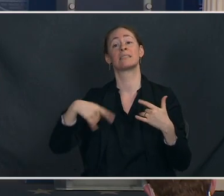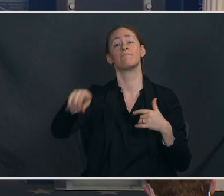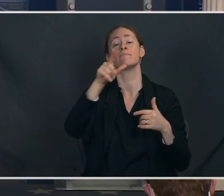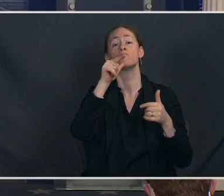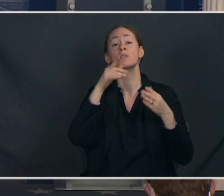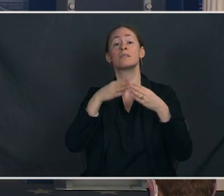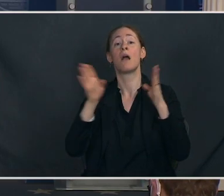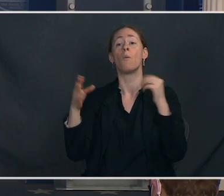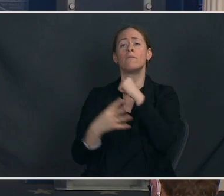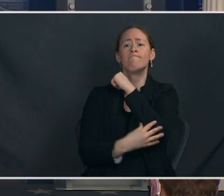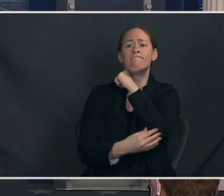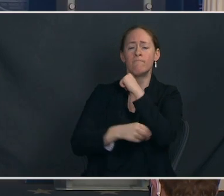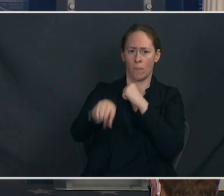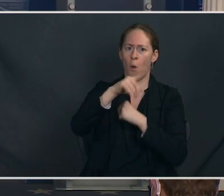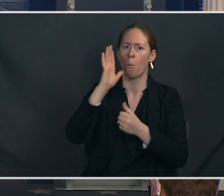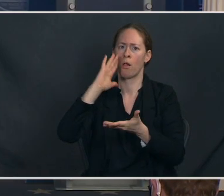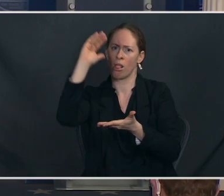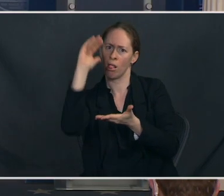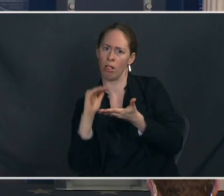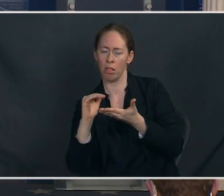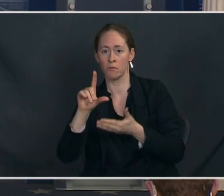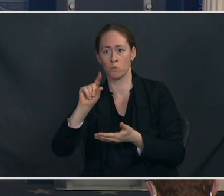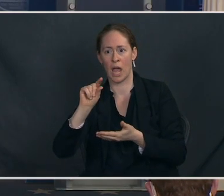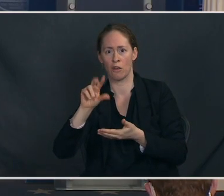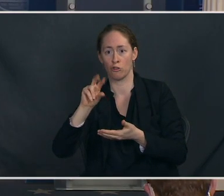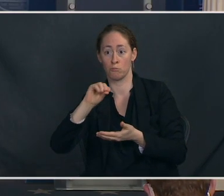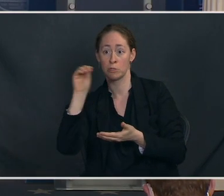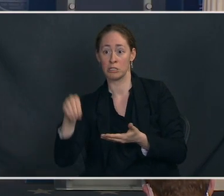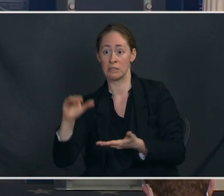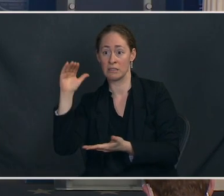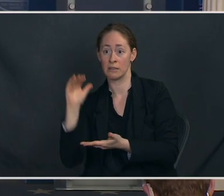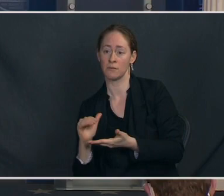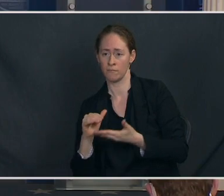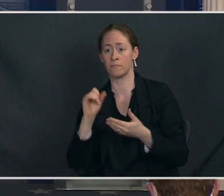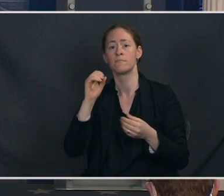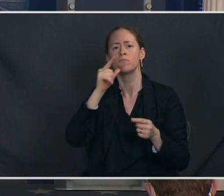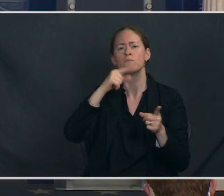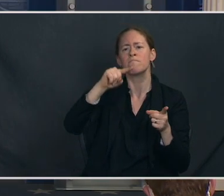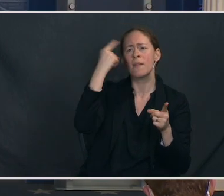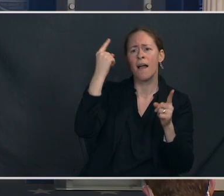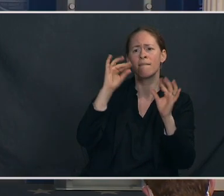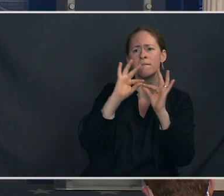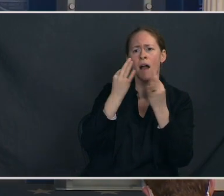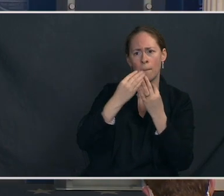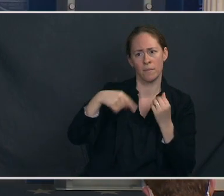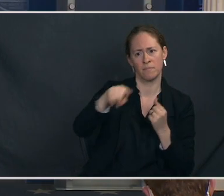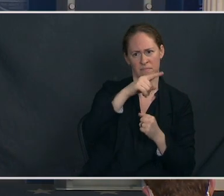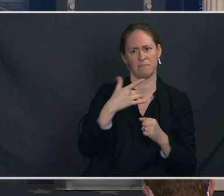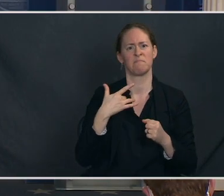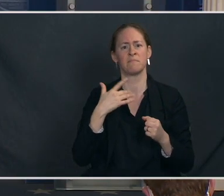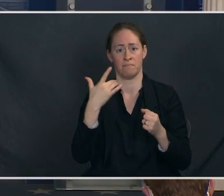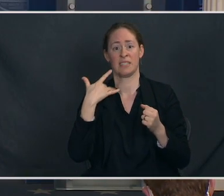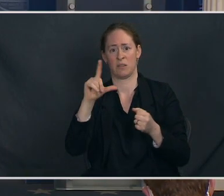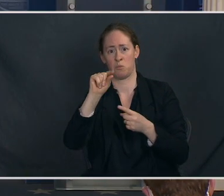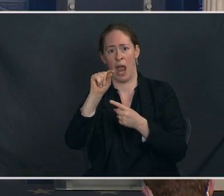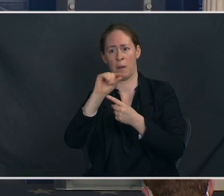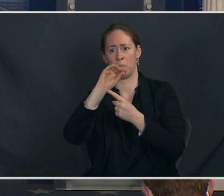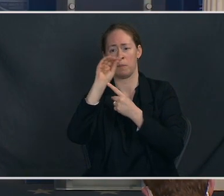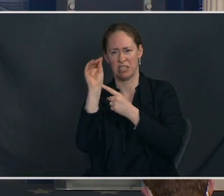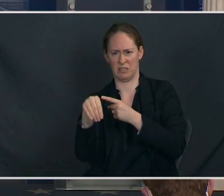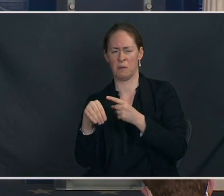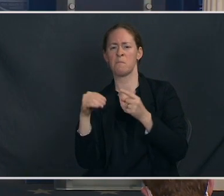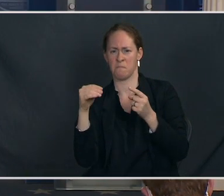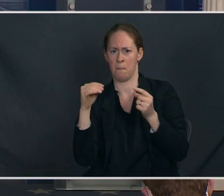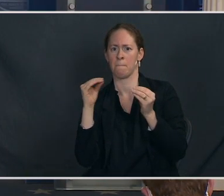30%. Black American families this year will face a poverty rate of 20% if Congress does not act